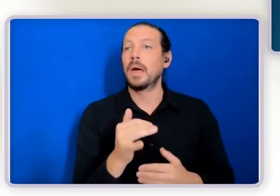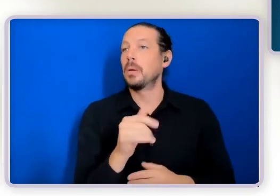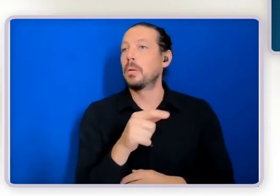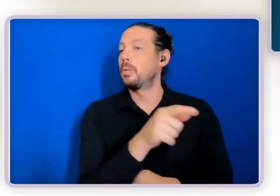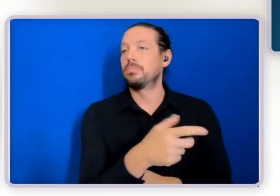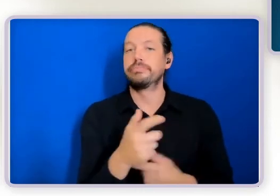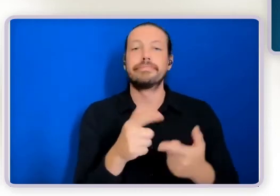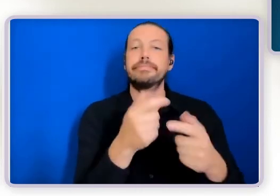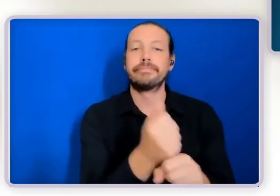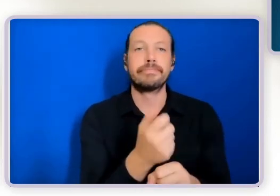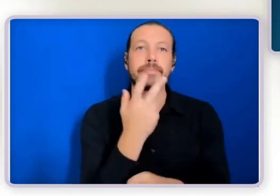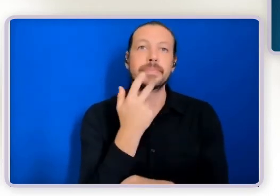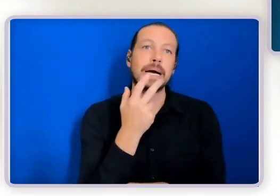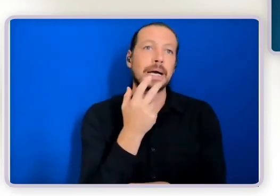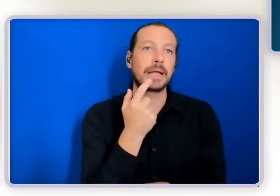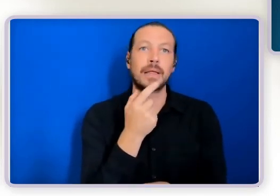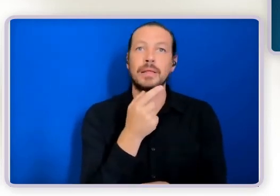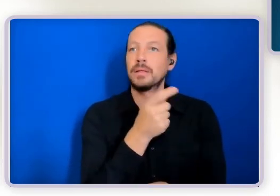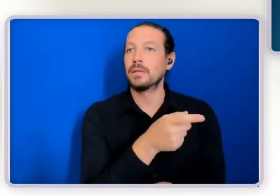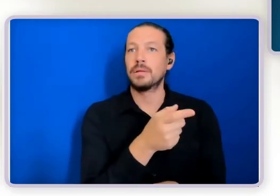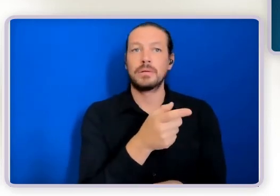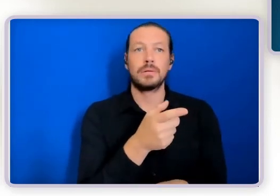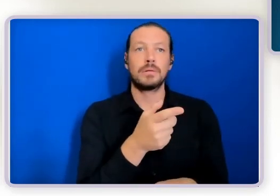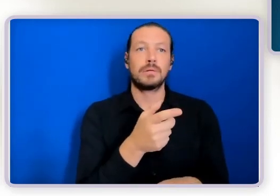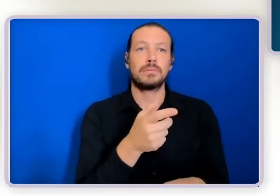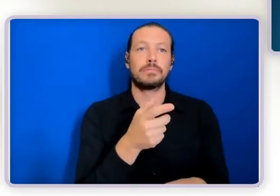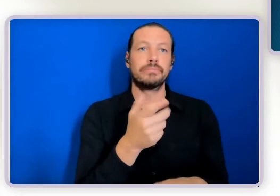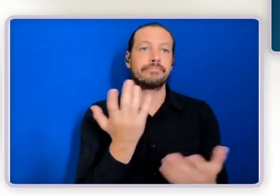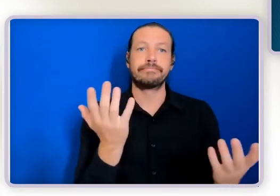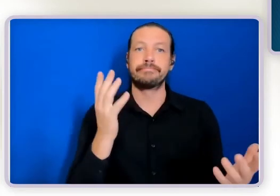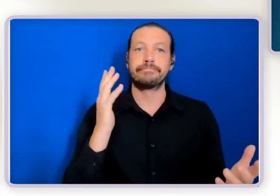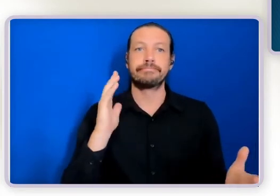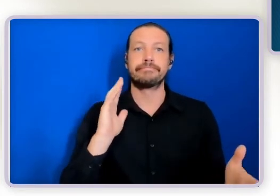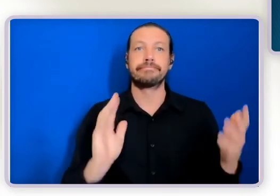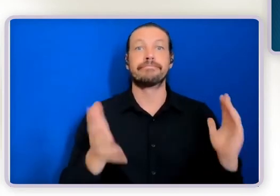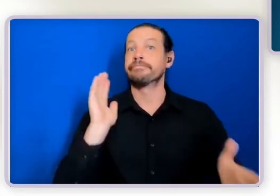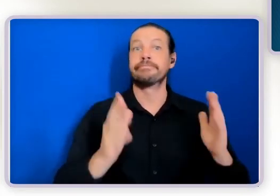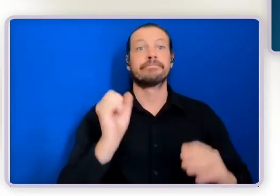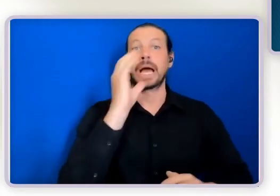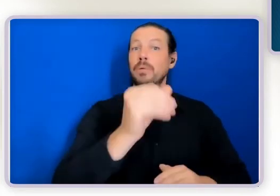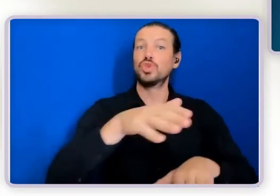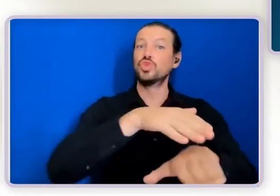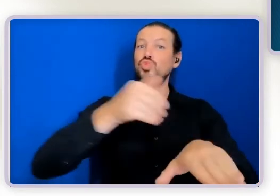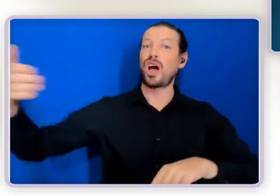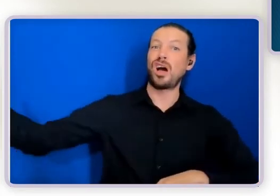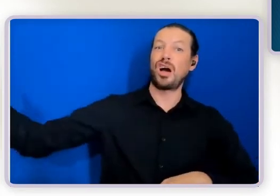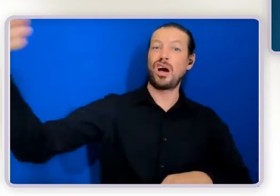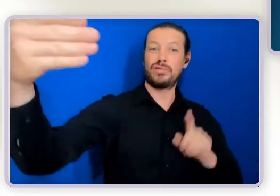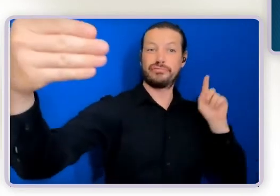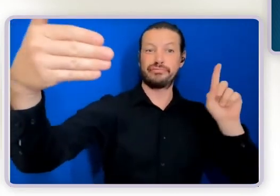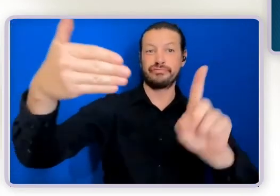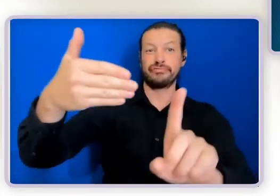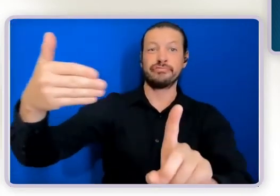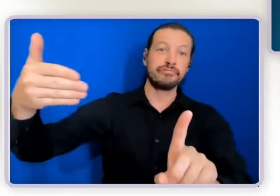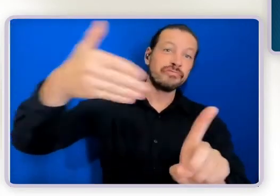suddenly either goes to run in front of a truck or picks up an